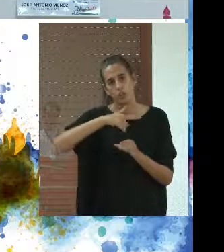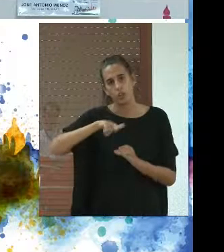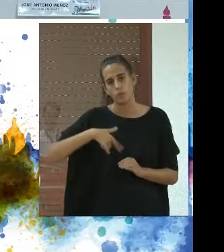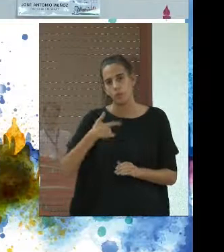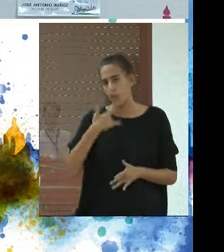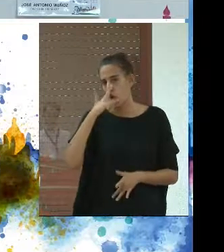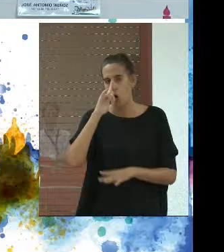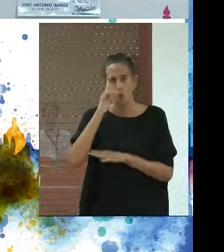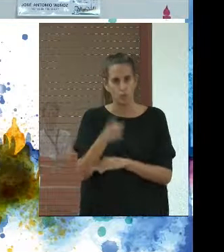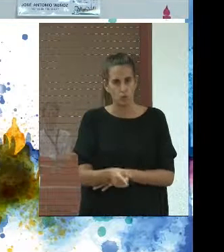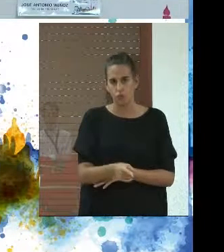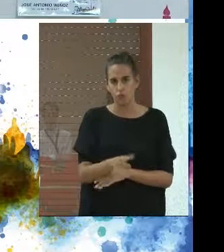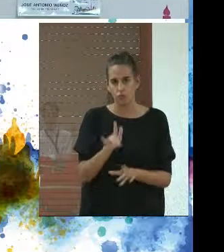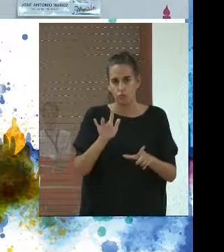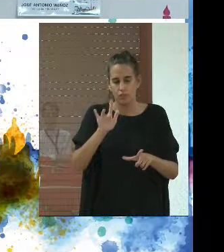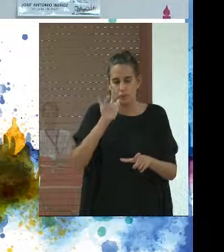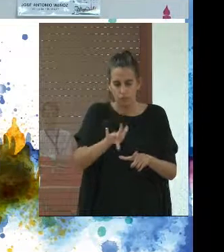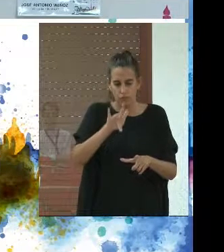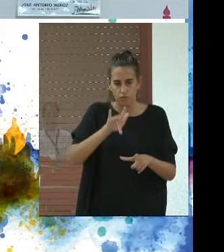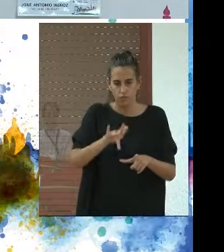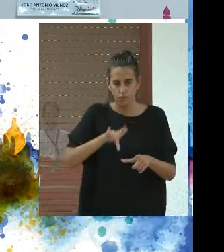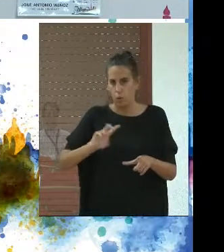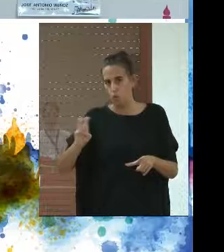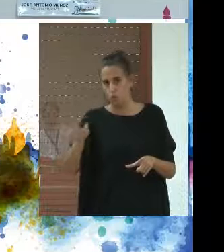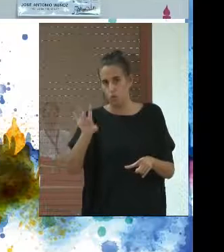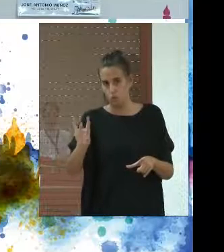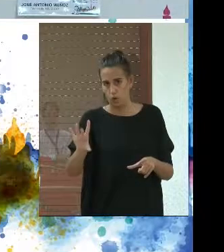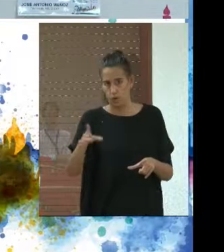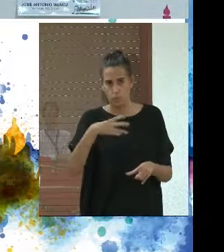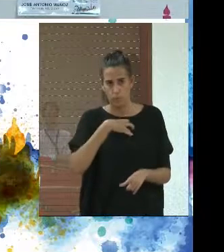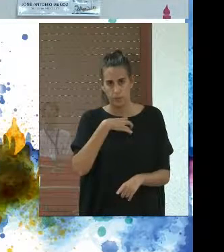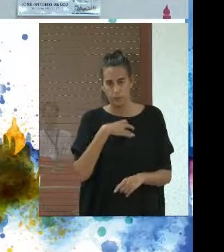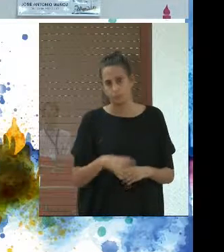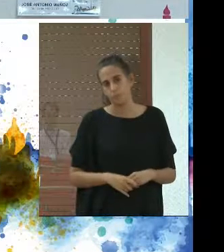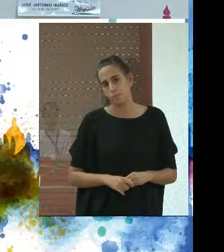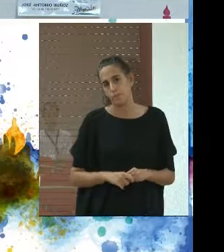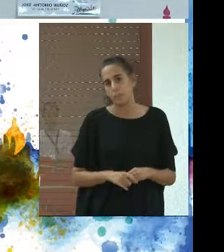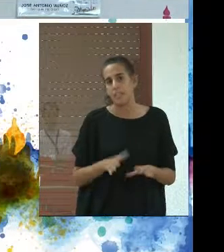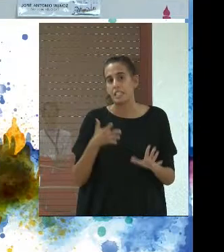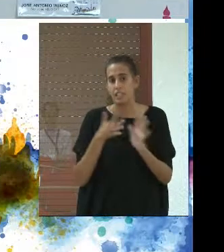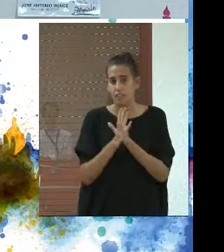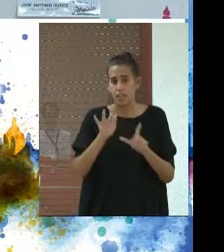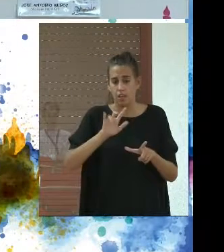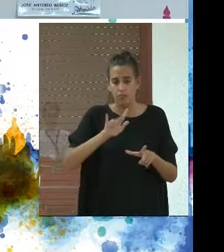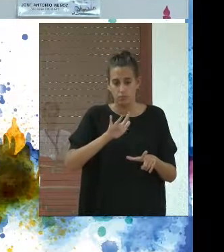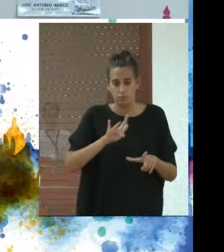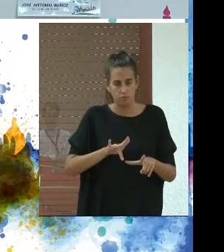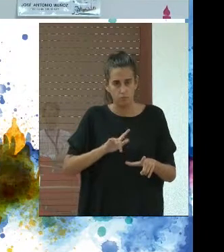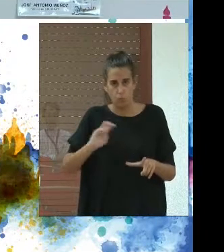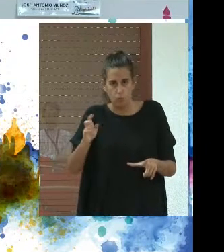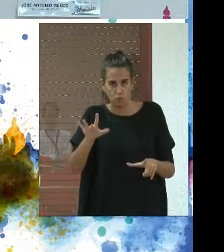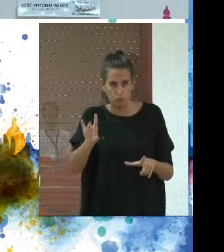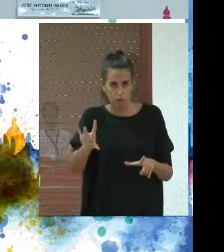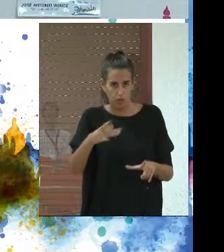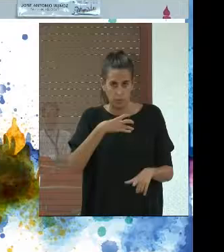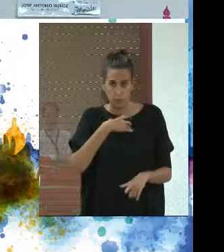has several holes to allow the student to go to that area that we want him to go to. So they'll only touch this